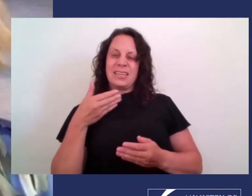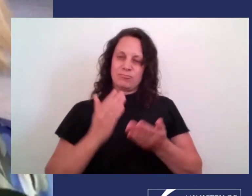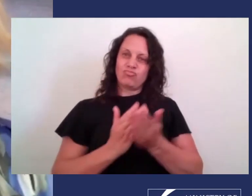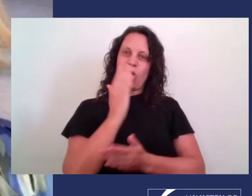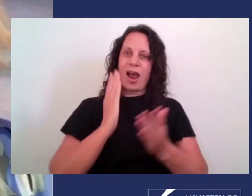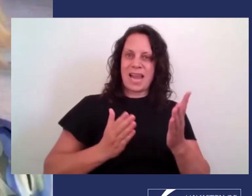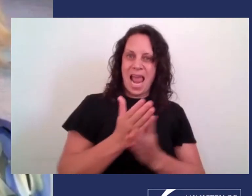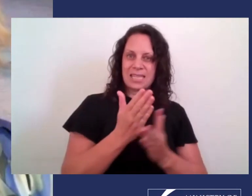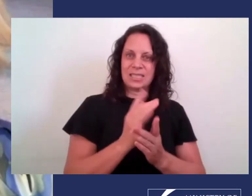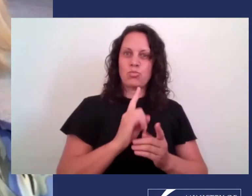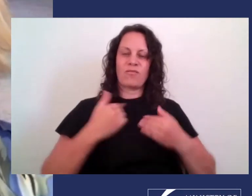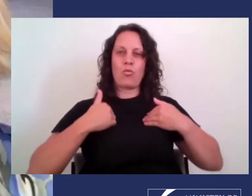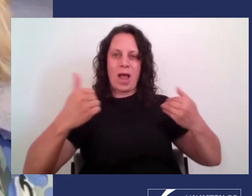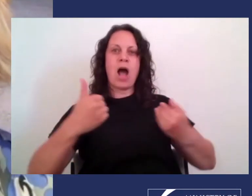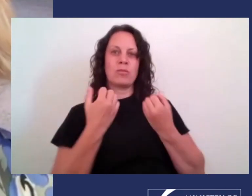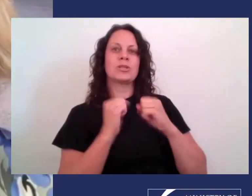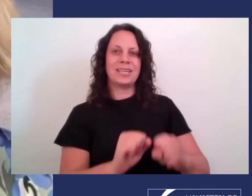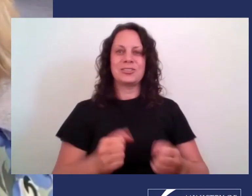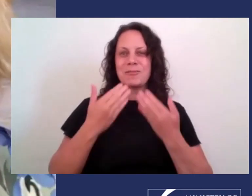form of health protection. Ngā mihi.